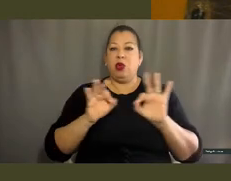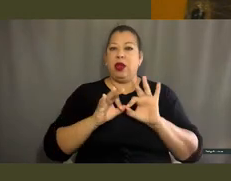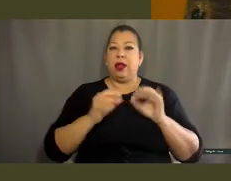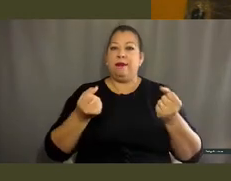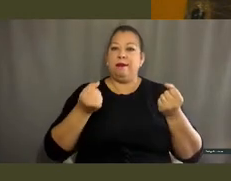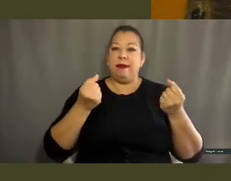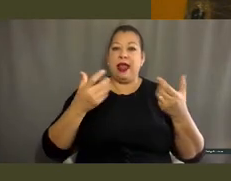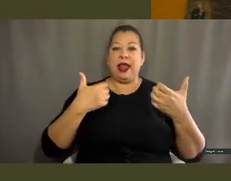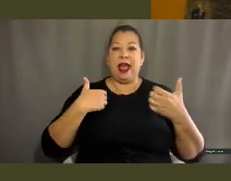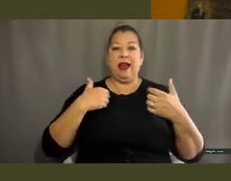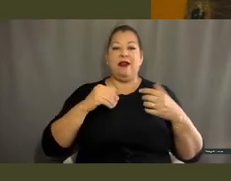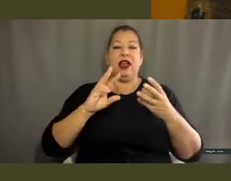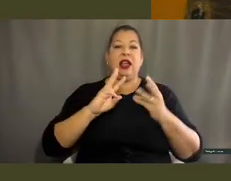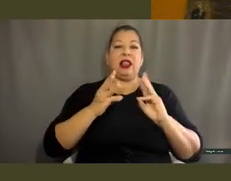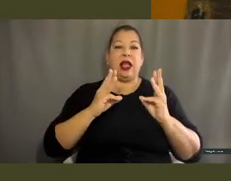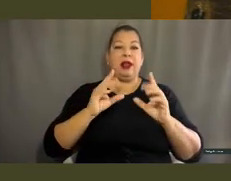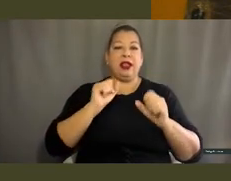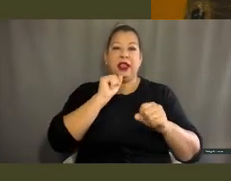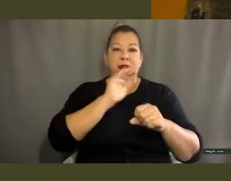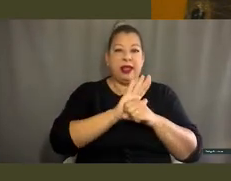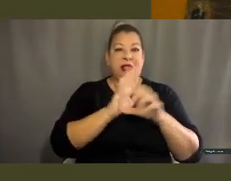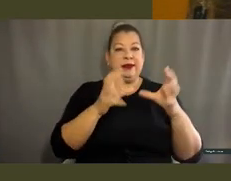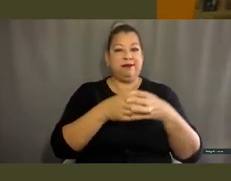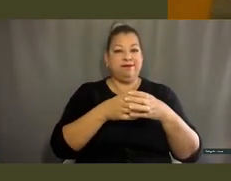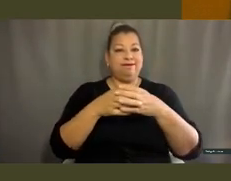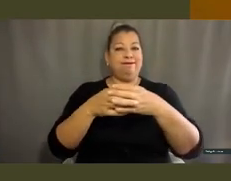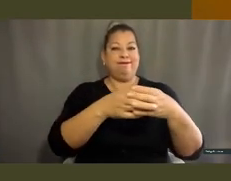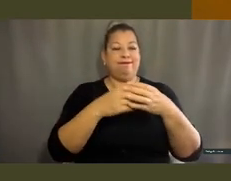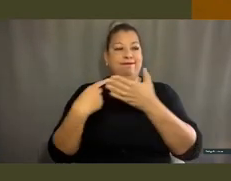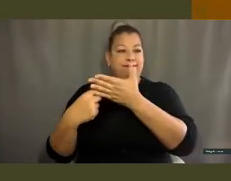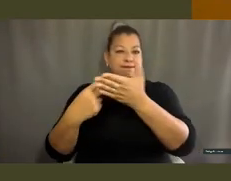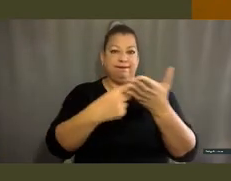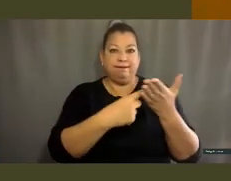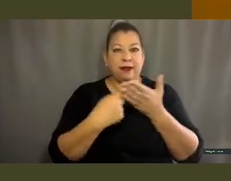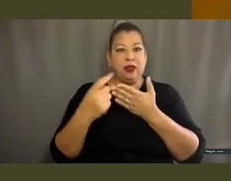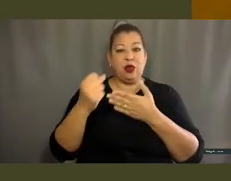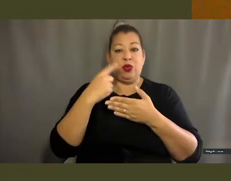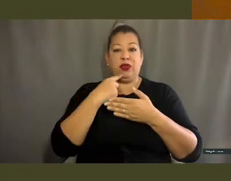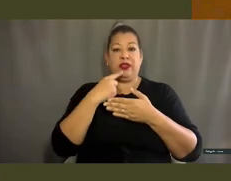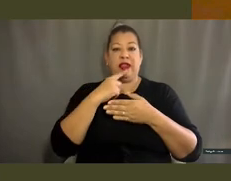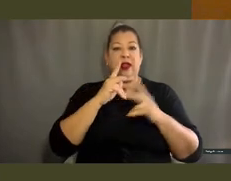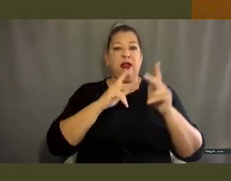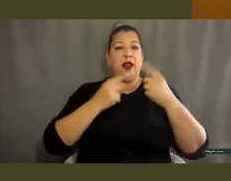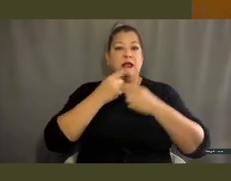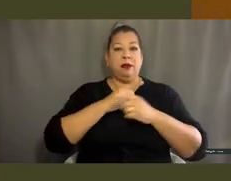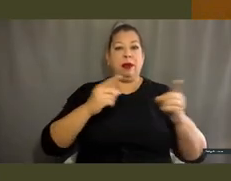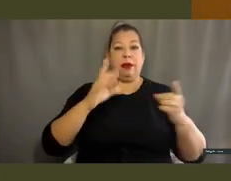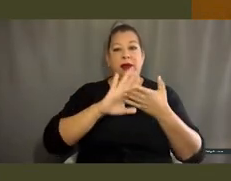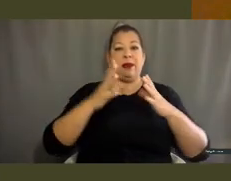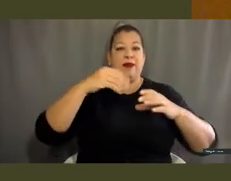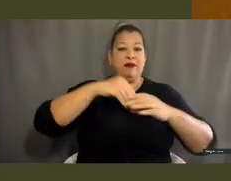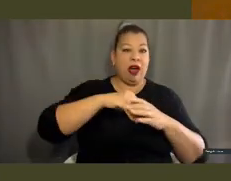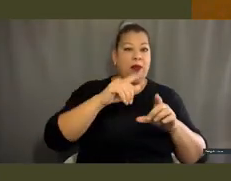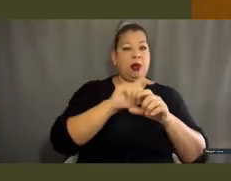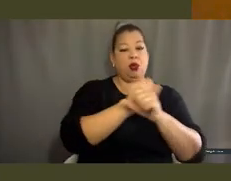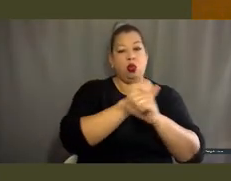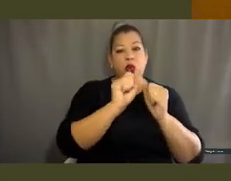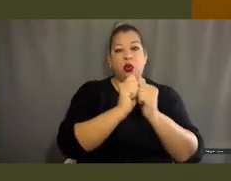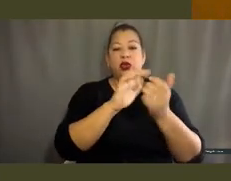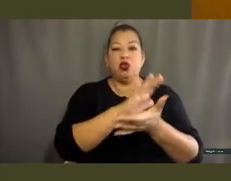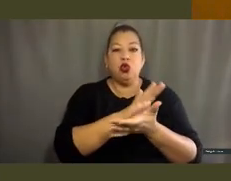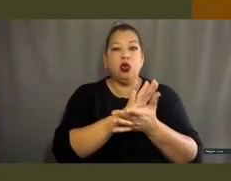municipal level, and so it is really becoming something where you say the popular engagement, we also work with schools and young kids and so on in terms